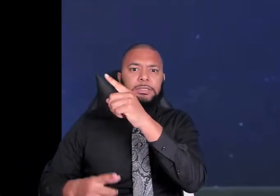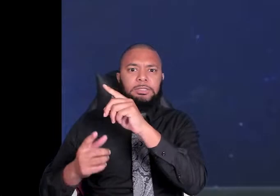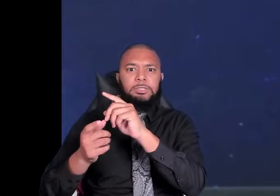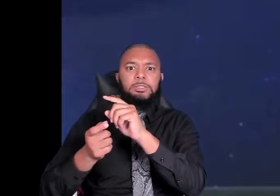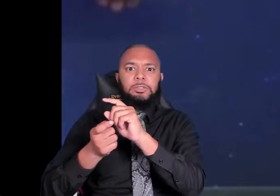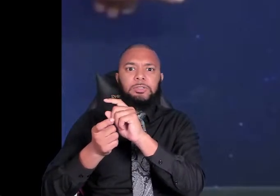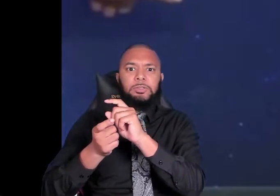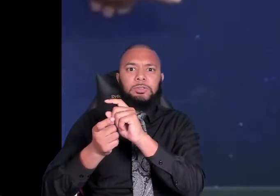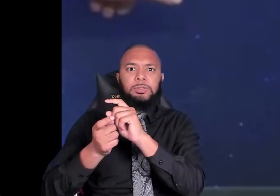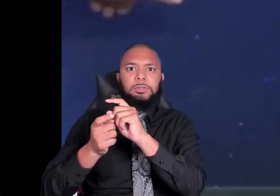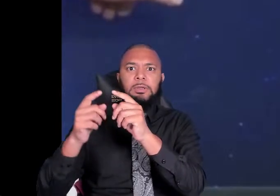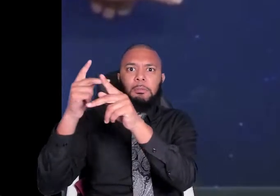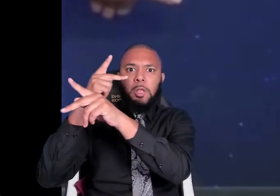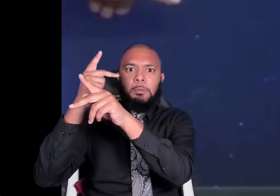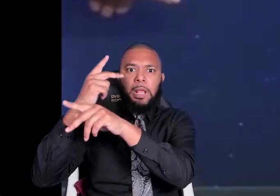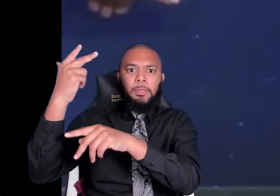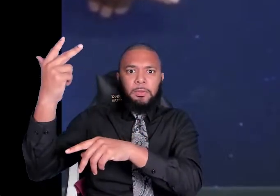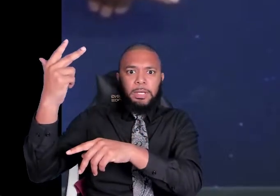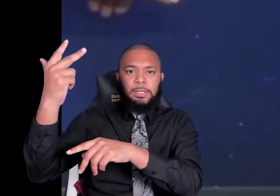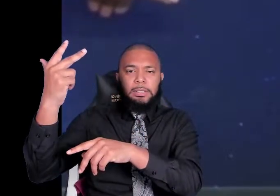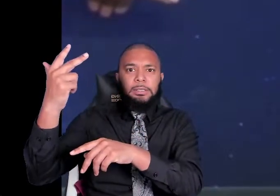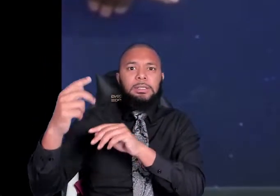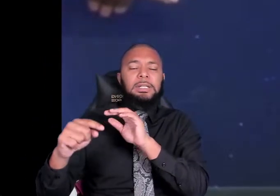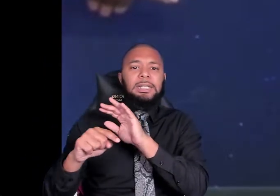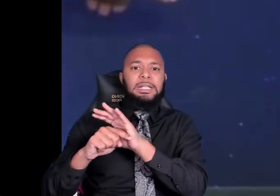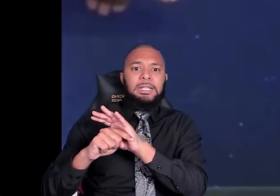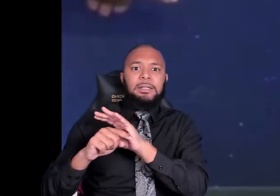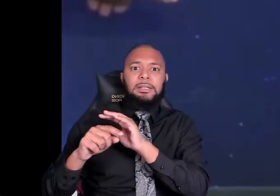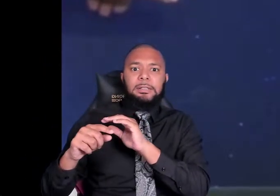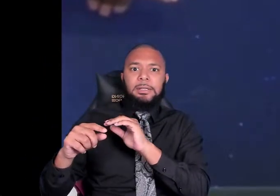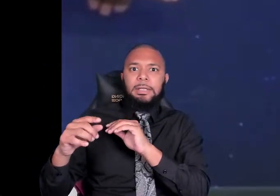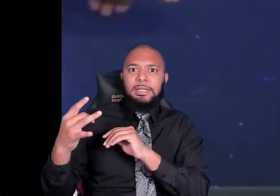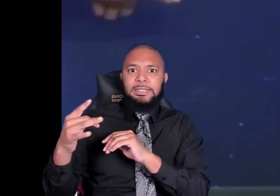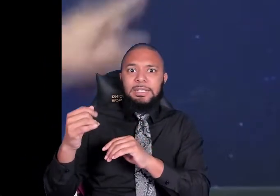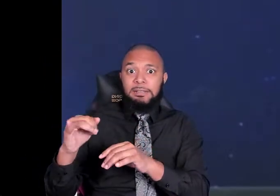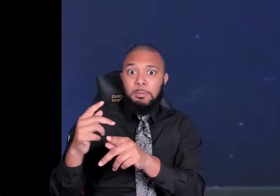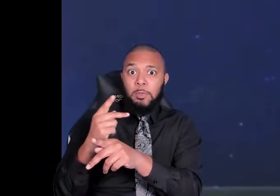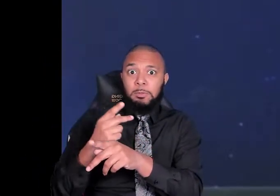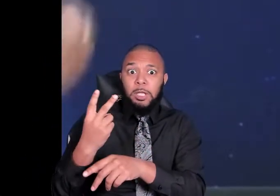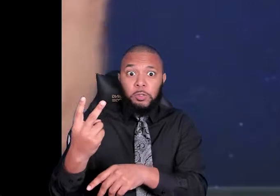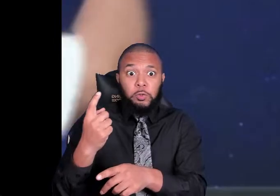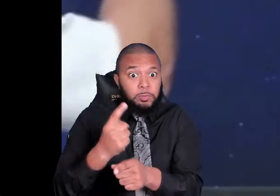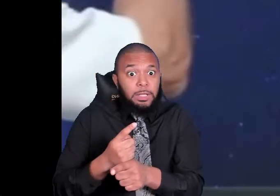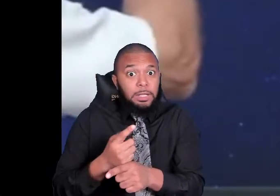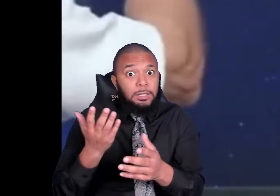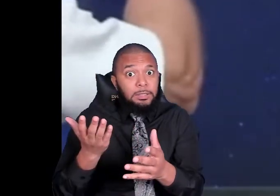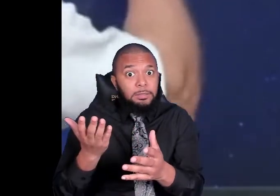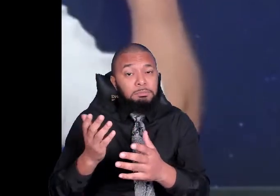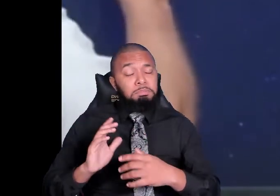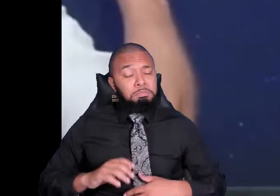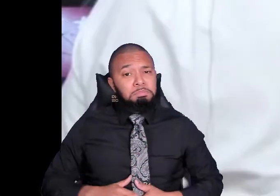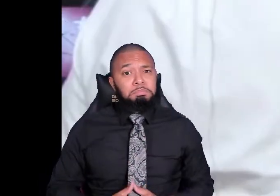by 3, and this would be a negative 18 if I multiply it by 2, right?